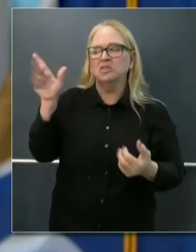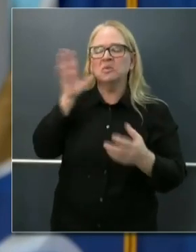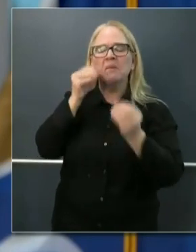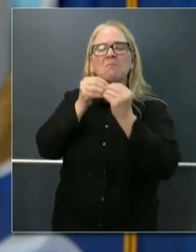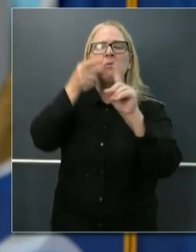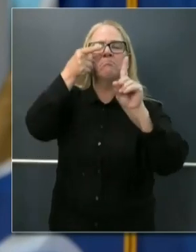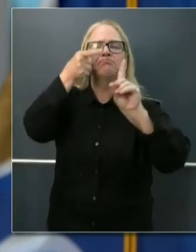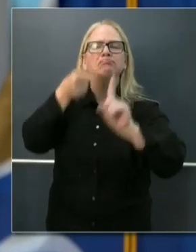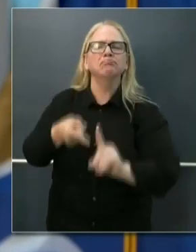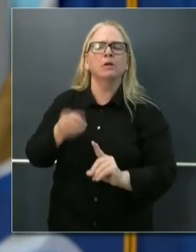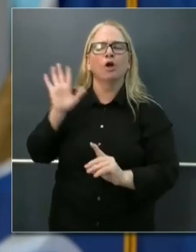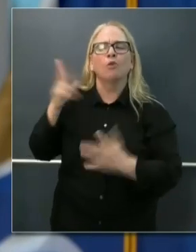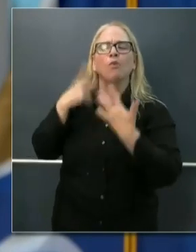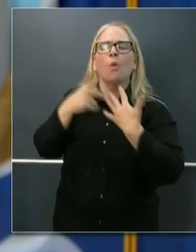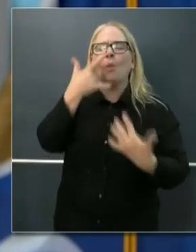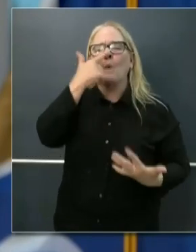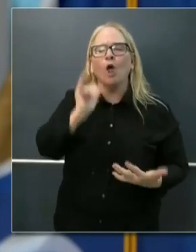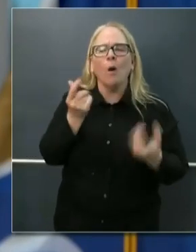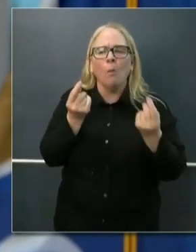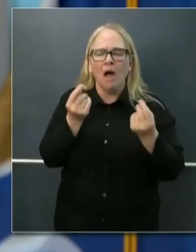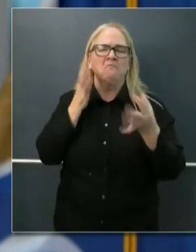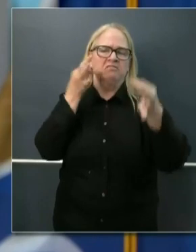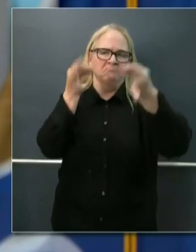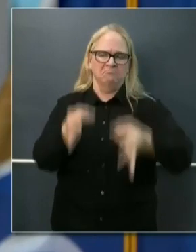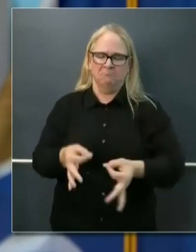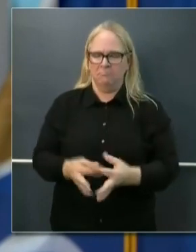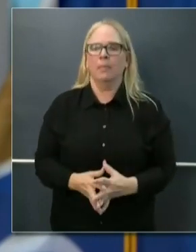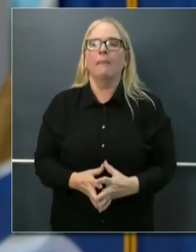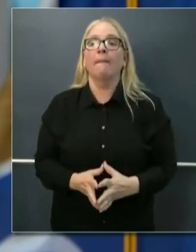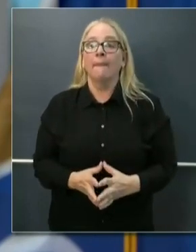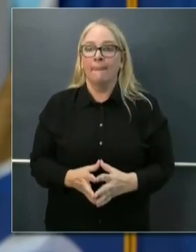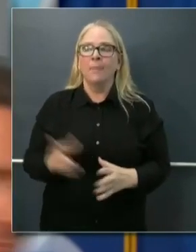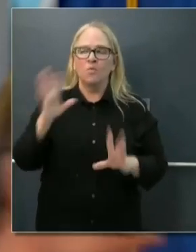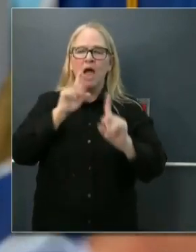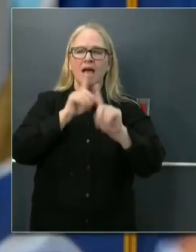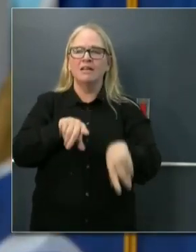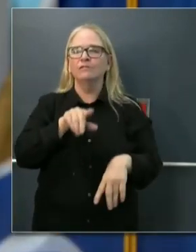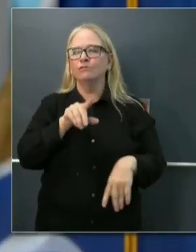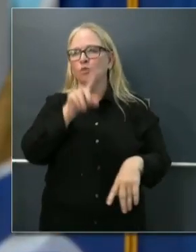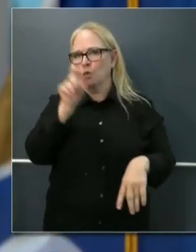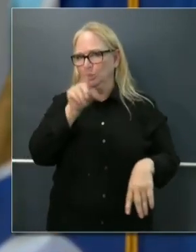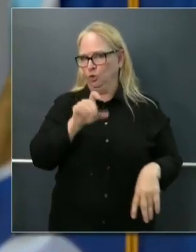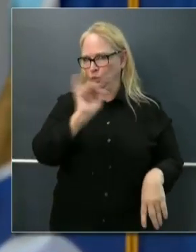offerings. And of course, we'll be here to answer any questions in a moment as well. Kim?